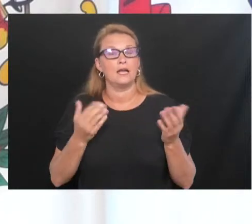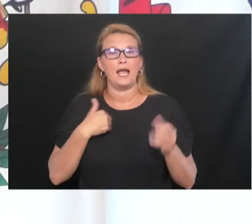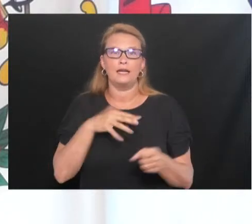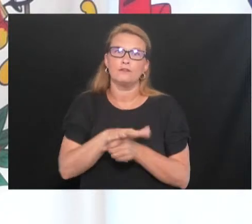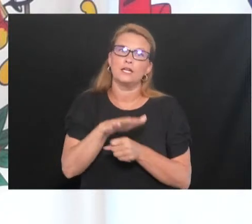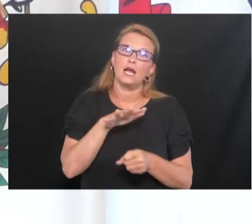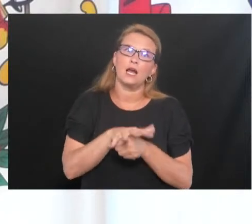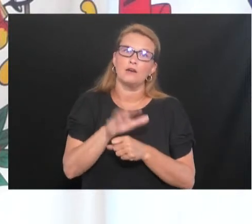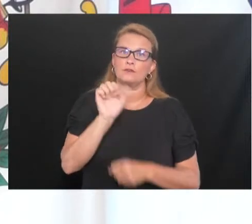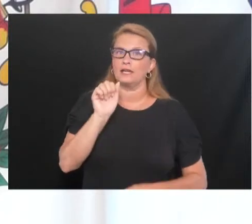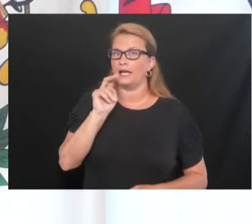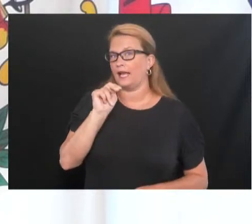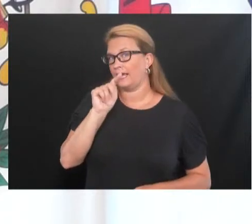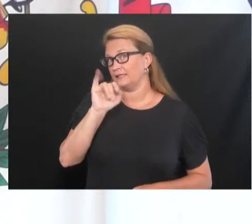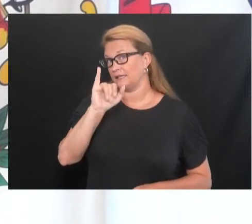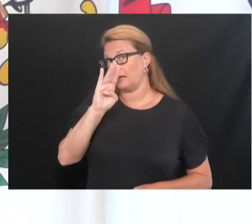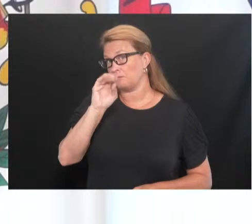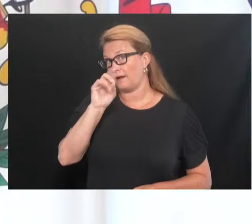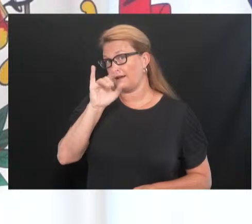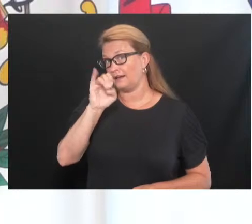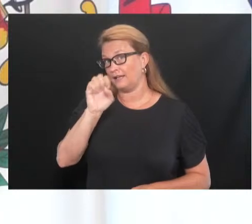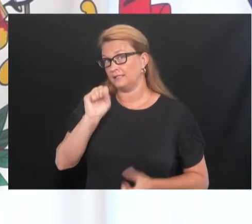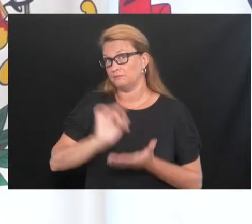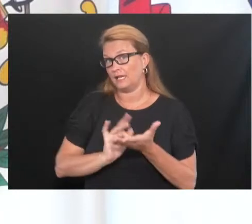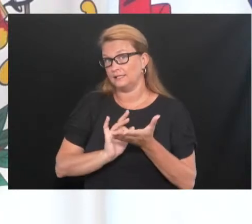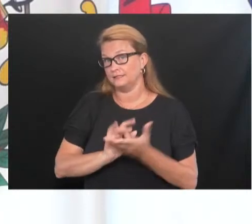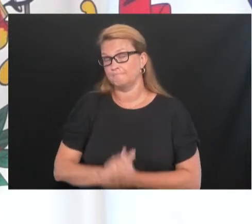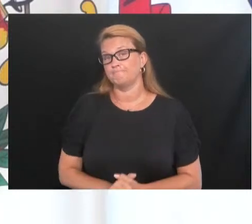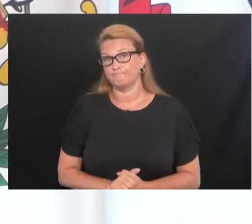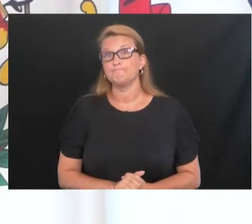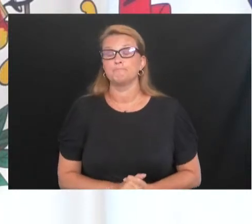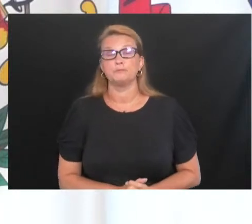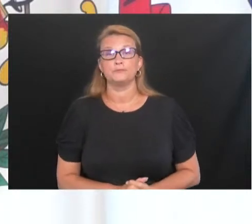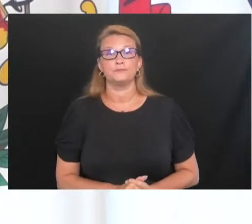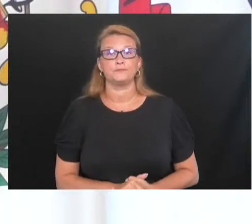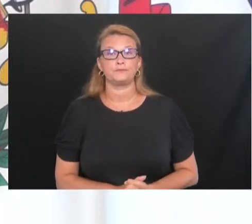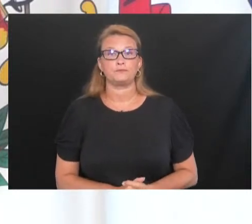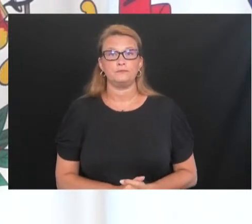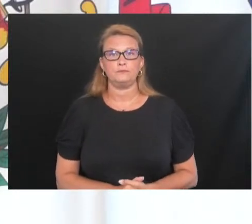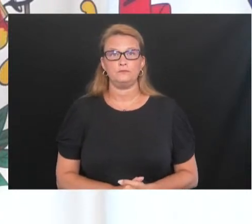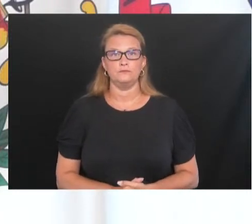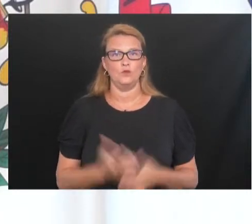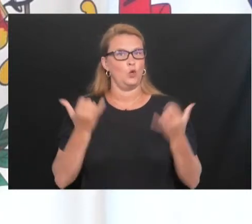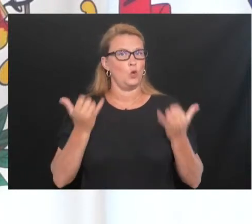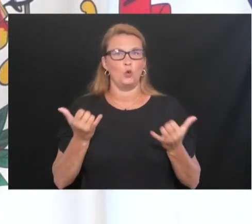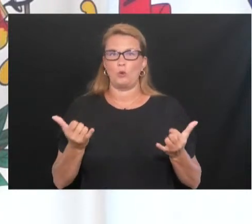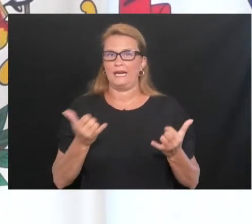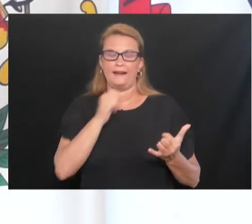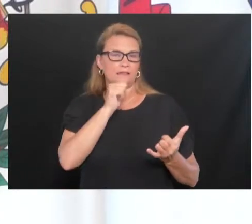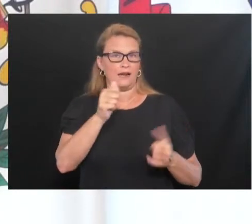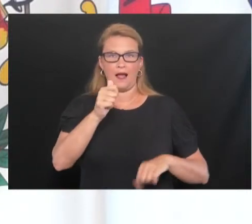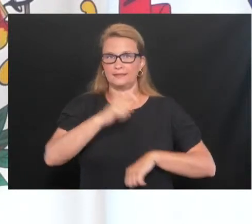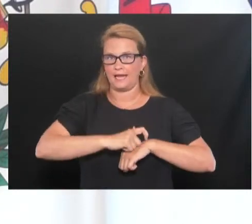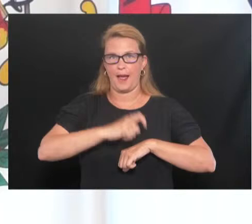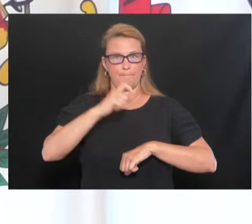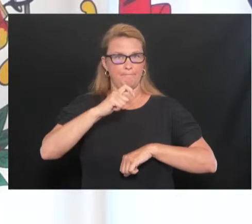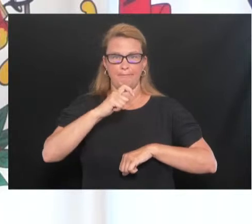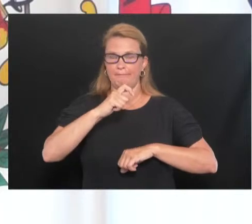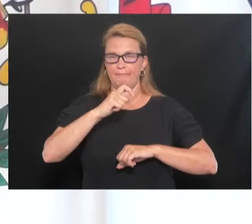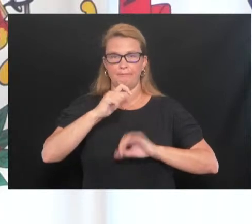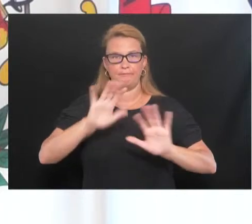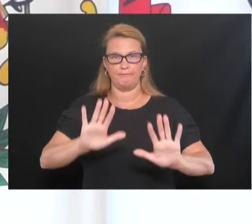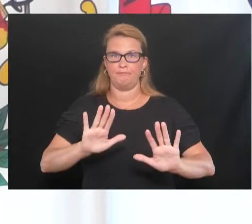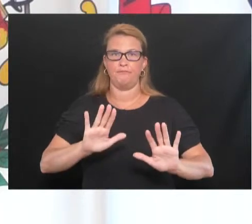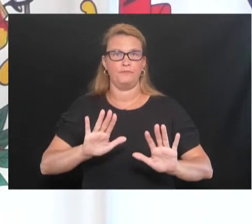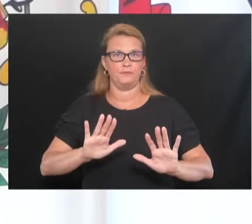antibodies, the antibody drugs. Now, this is not time, again, to